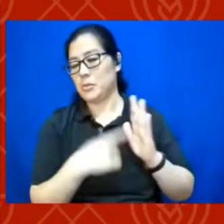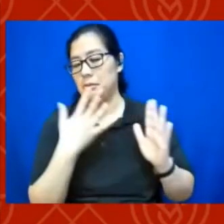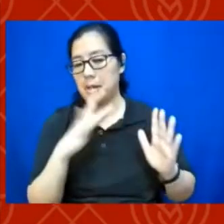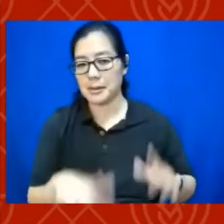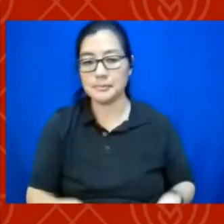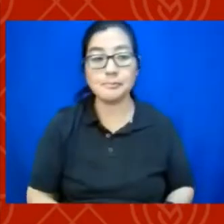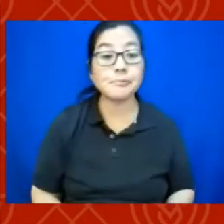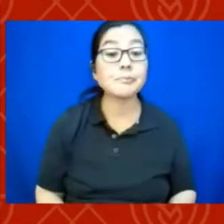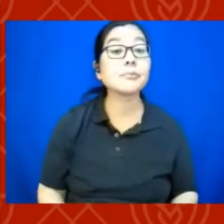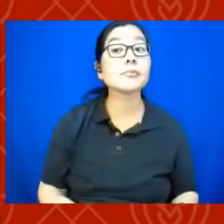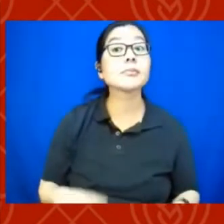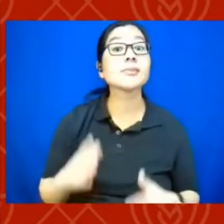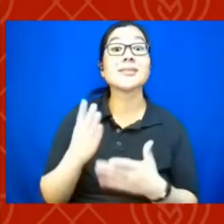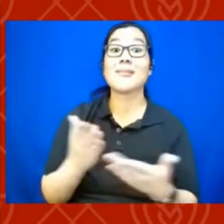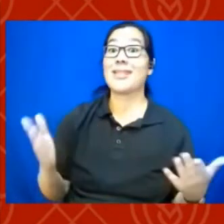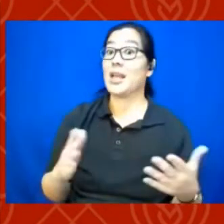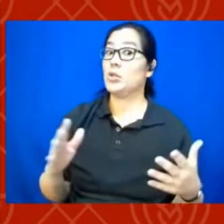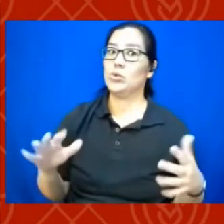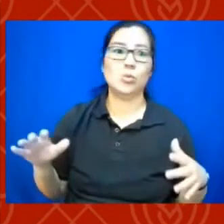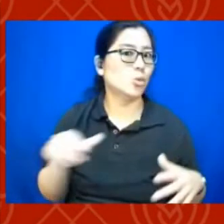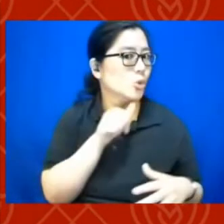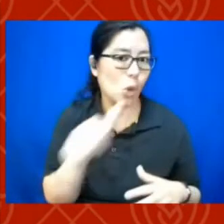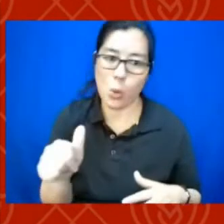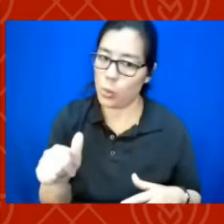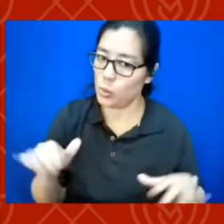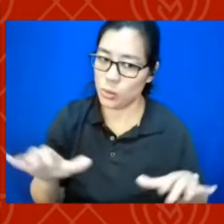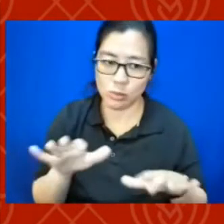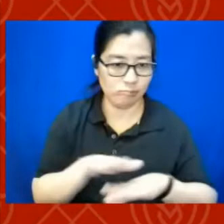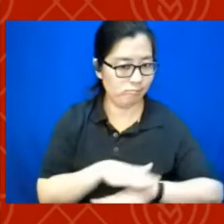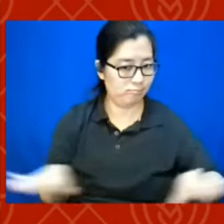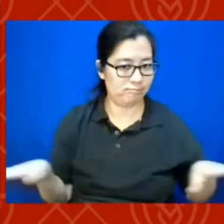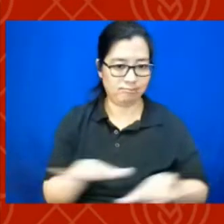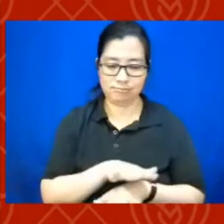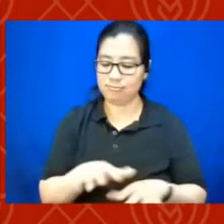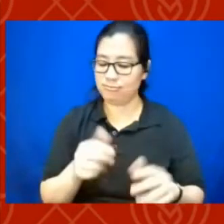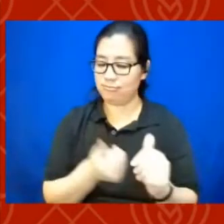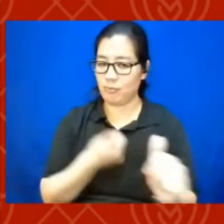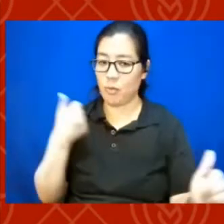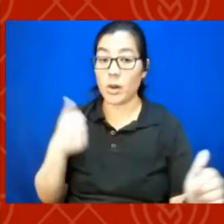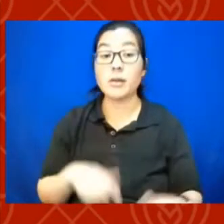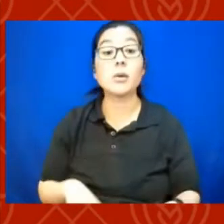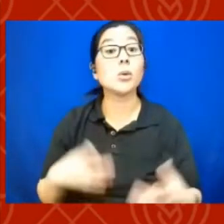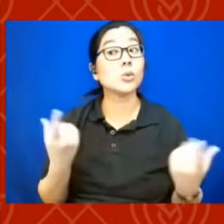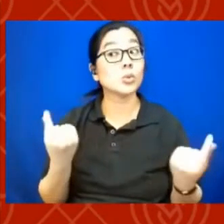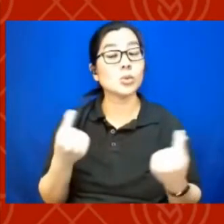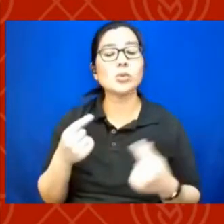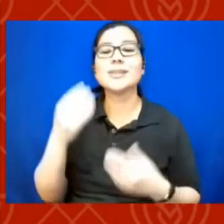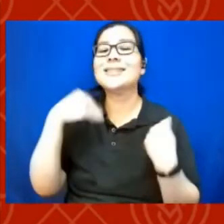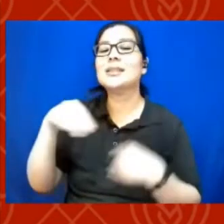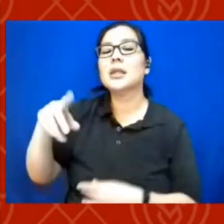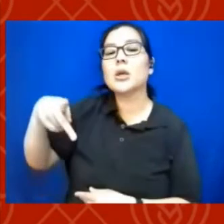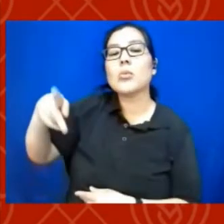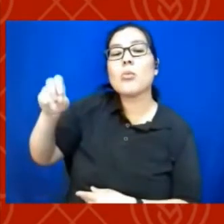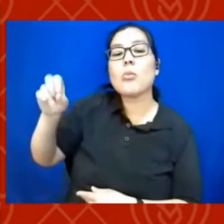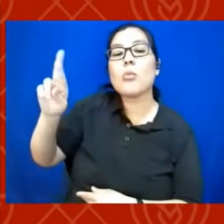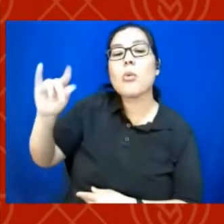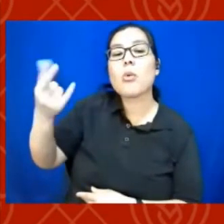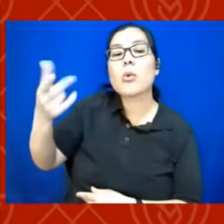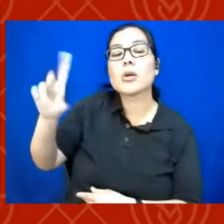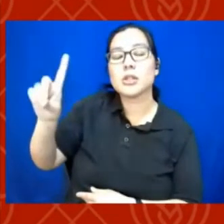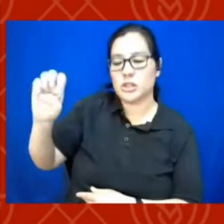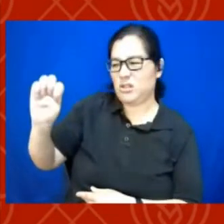Some things you should avoid on the Chinese New Year day is eating porridge, as it symbolizes poverty, washing